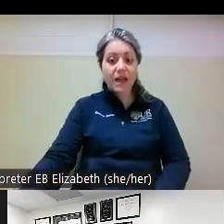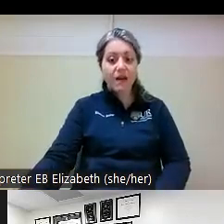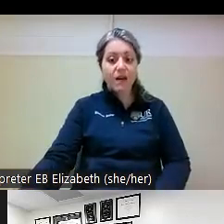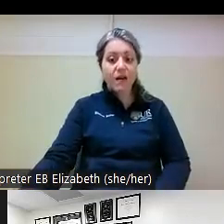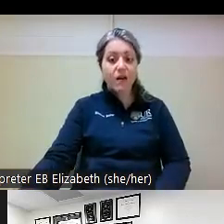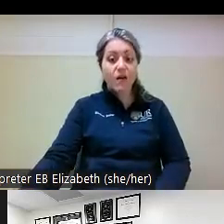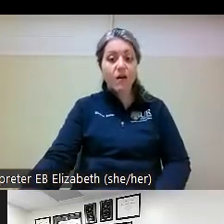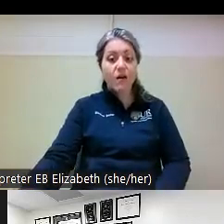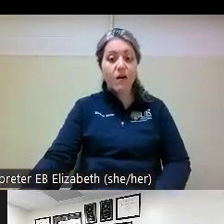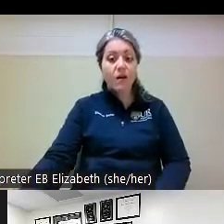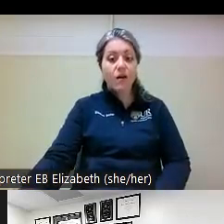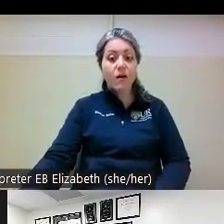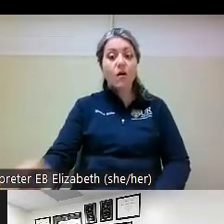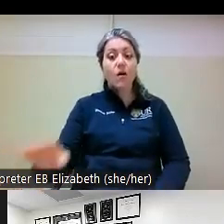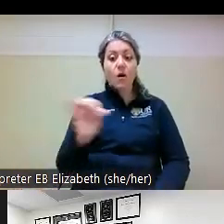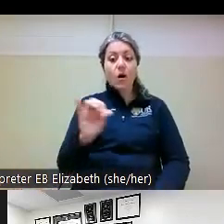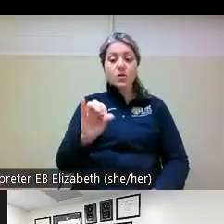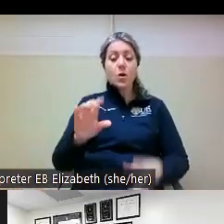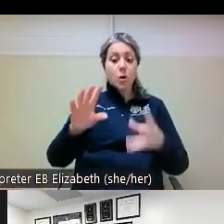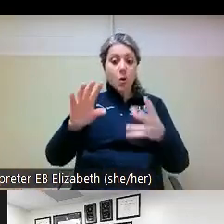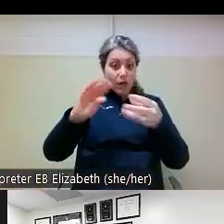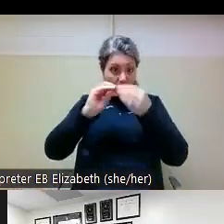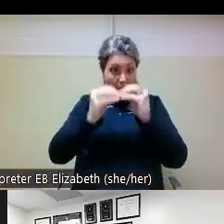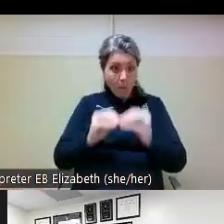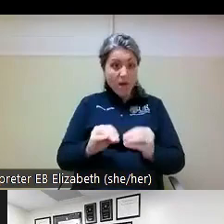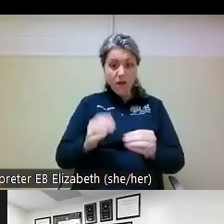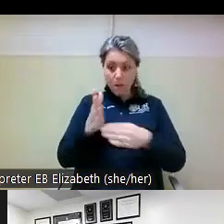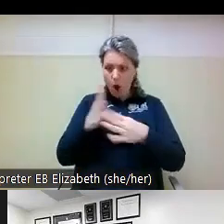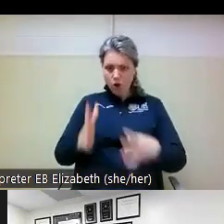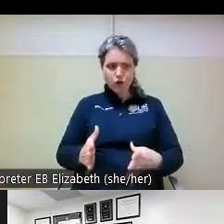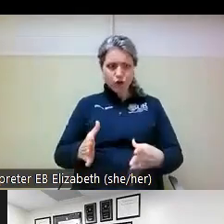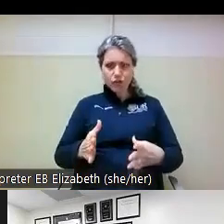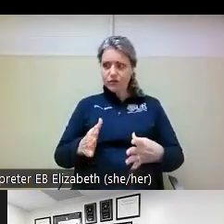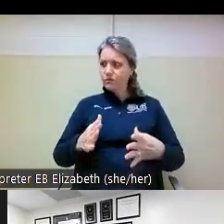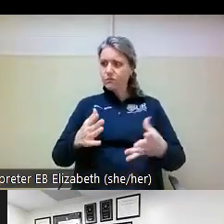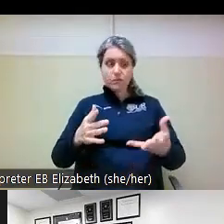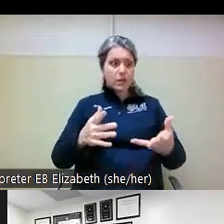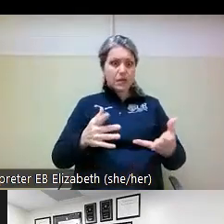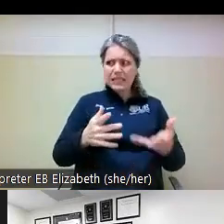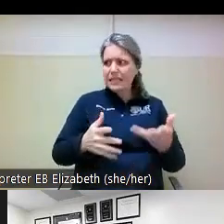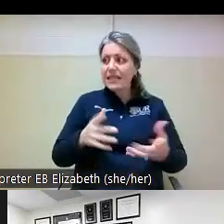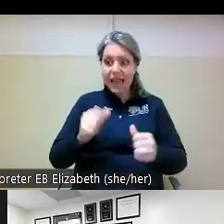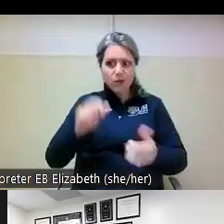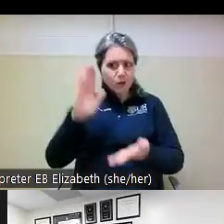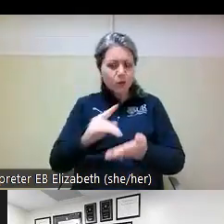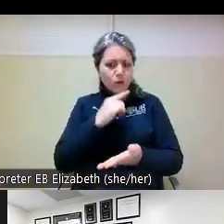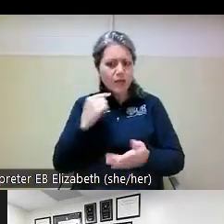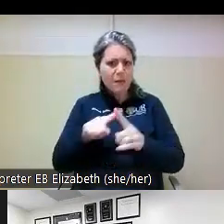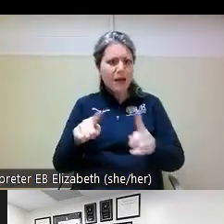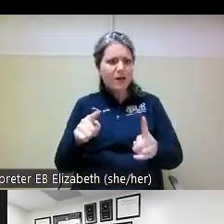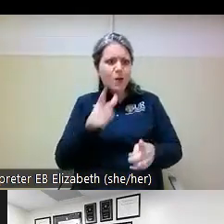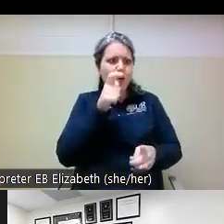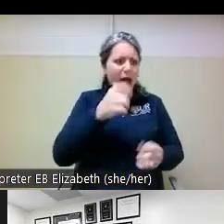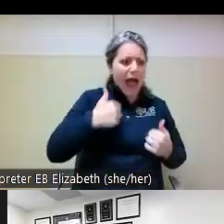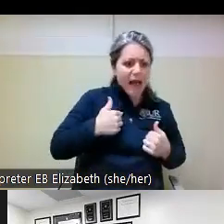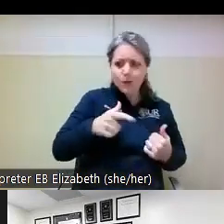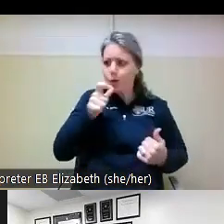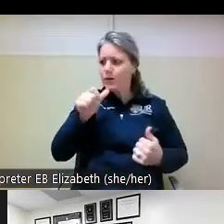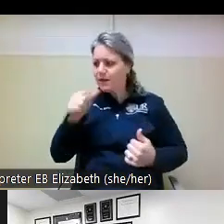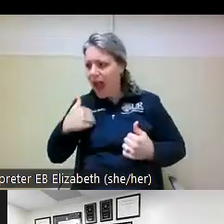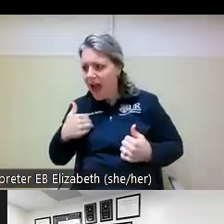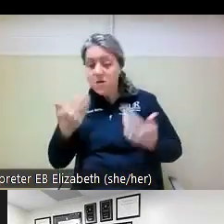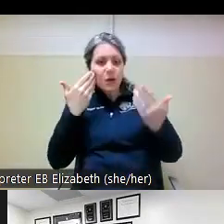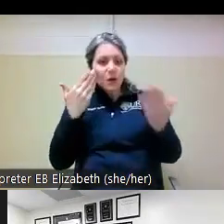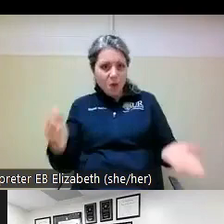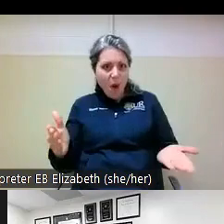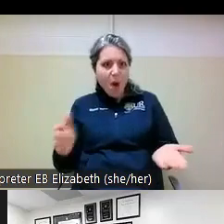also reduce your risk, but it's difficult to know who has HPV and who doesn't. And as you just learned, from a purely number